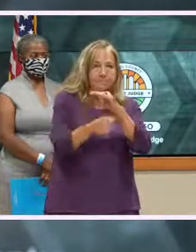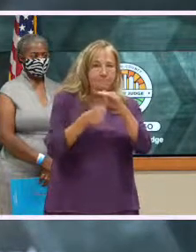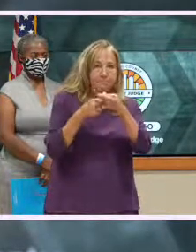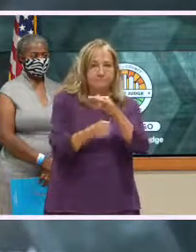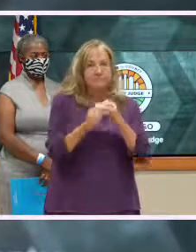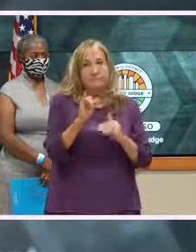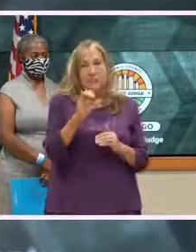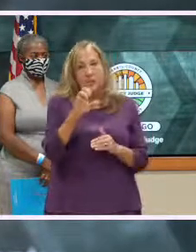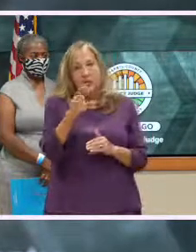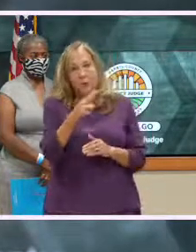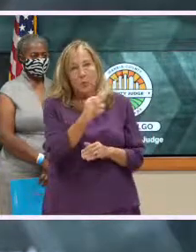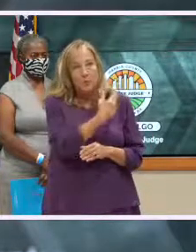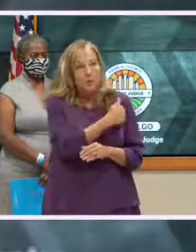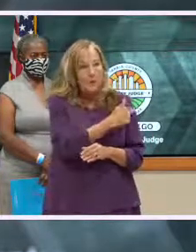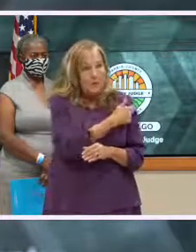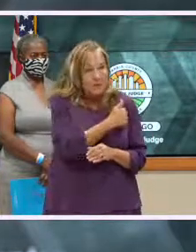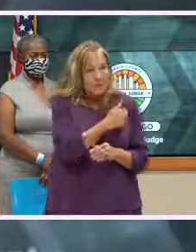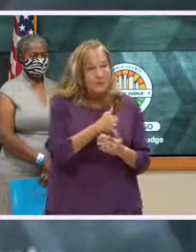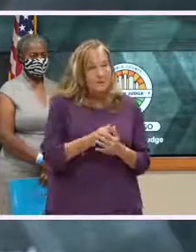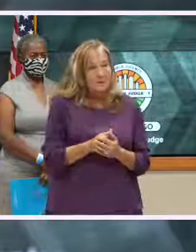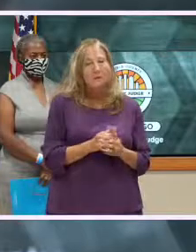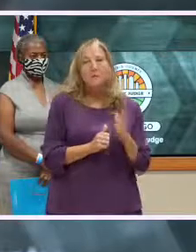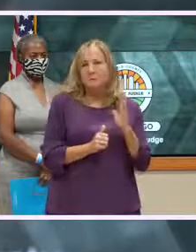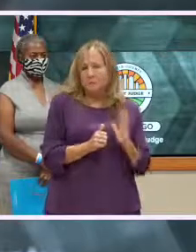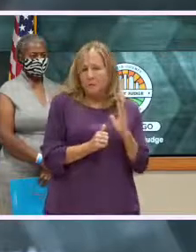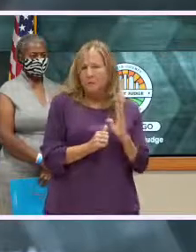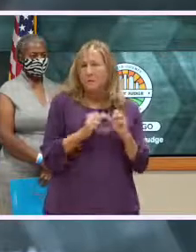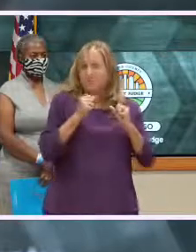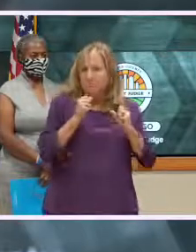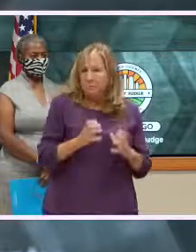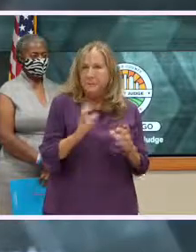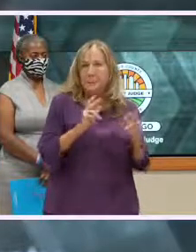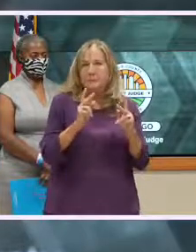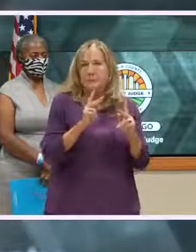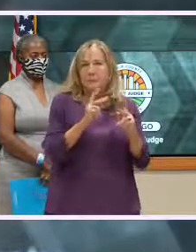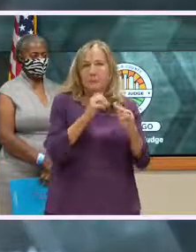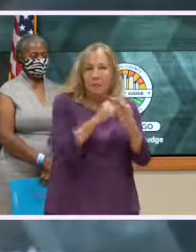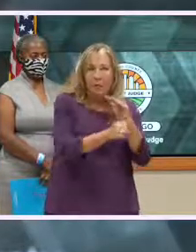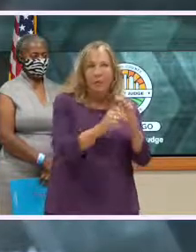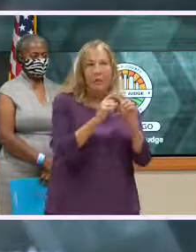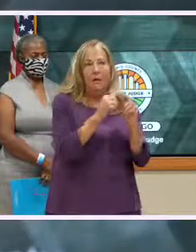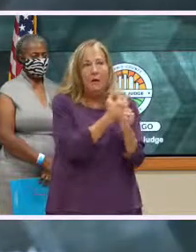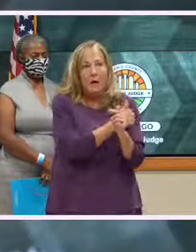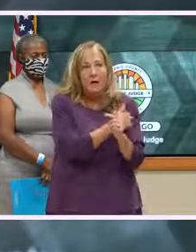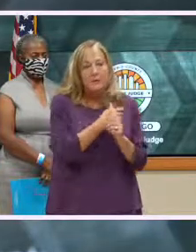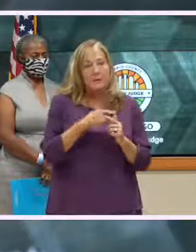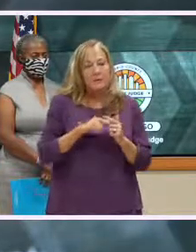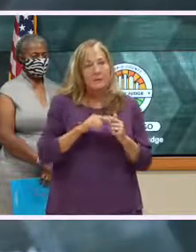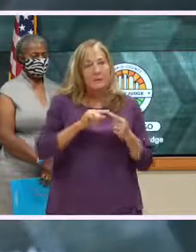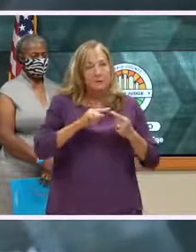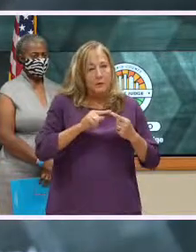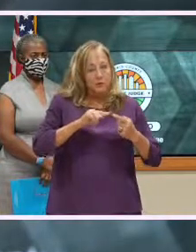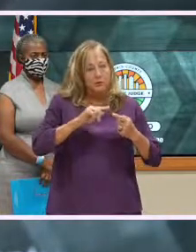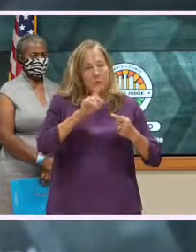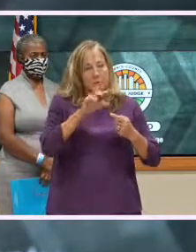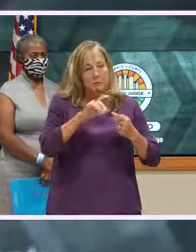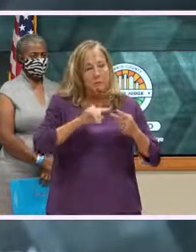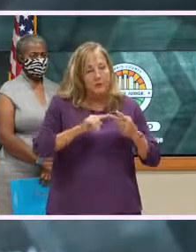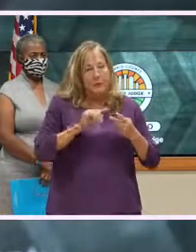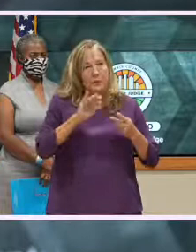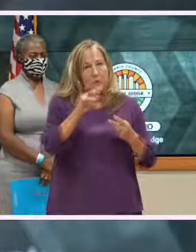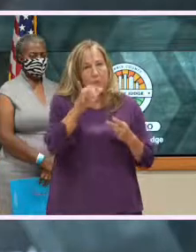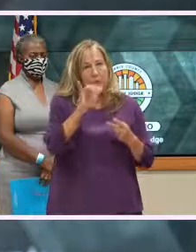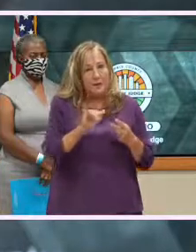of hospitalized. Then we had huge numbers of hospitalized during the second wave in July. And if we don't bring the cases